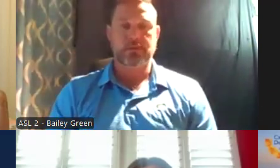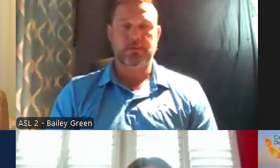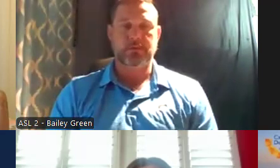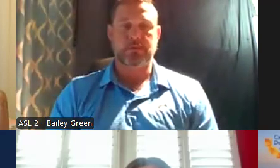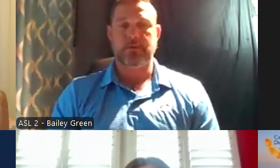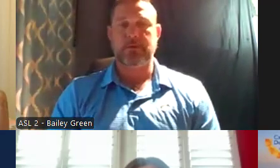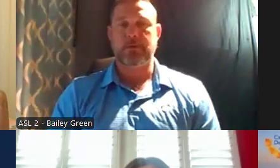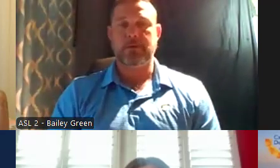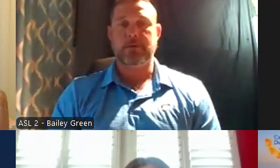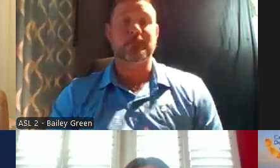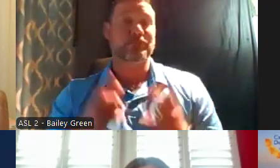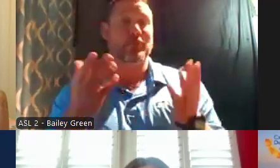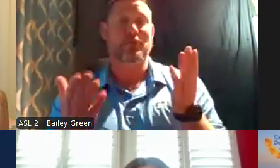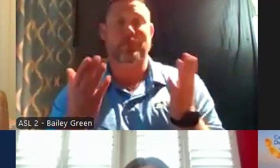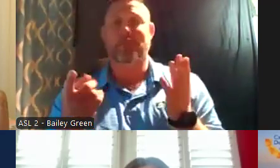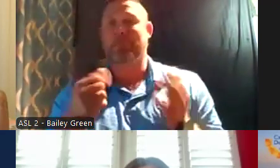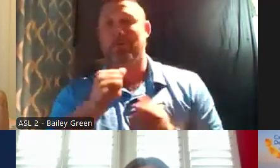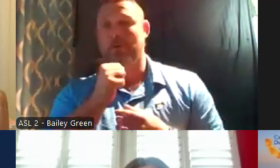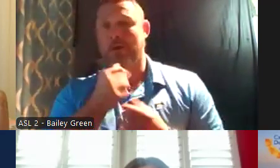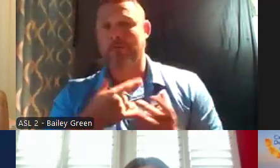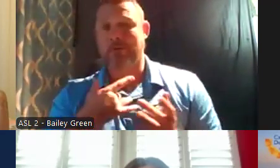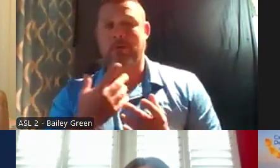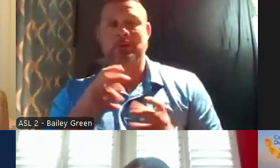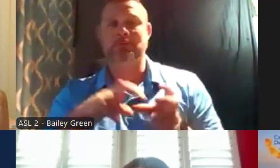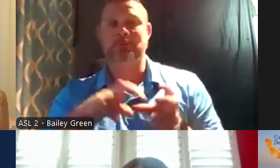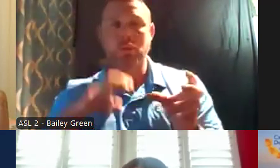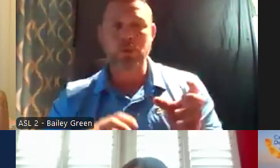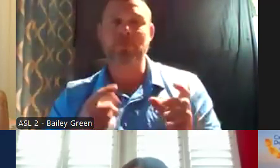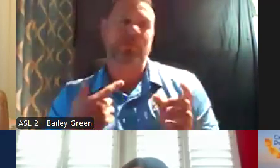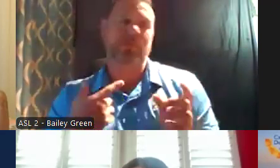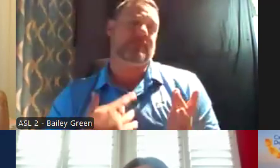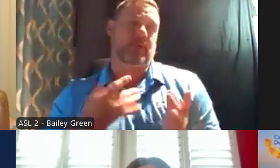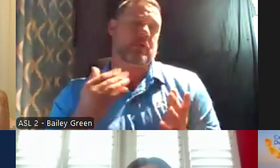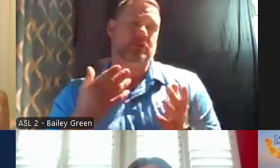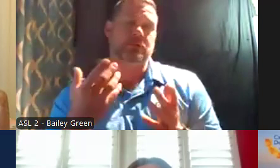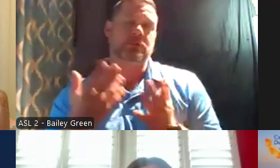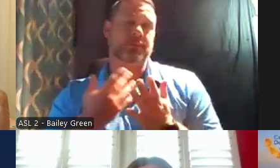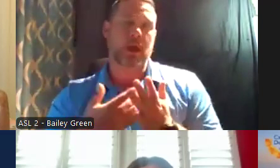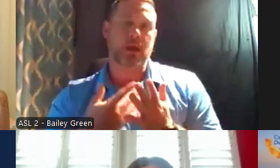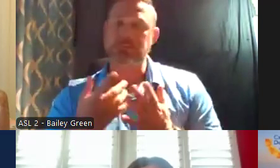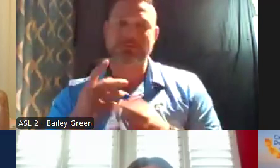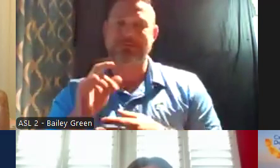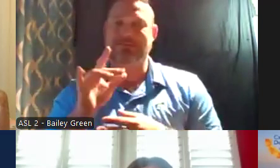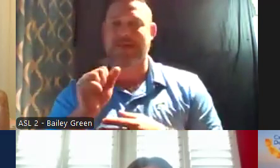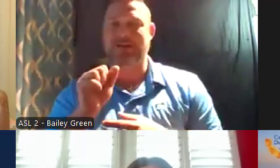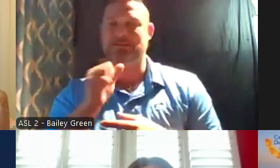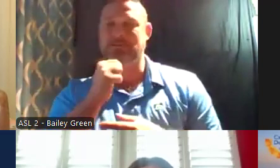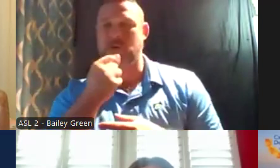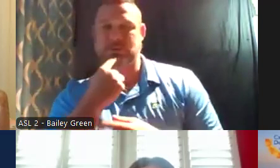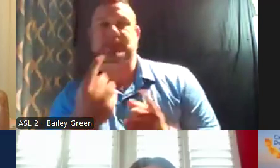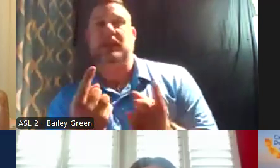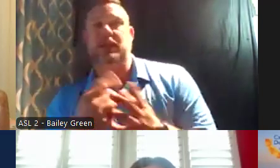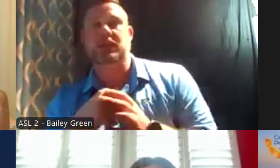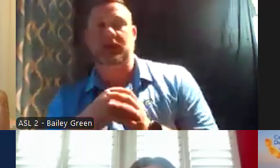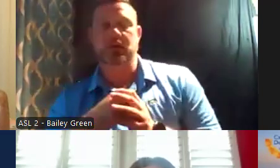you may not feel like we're being excluded, but it just feels that way sometimes because the slides don't say it.